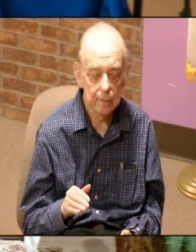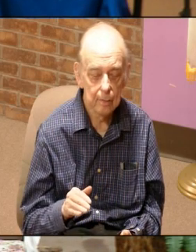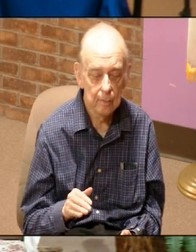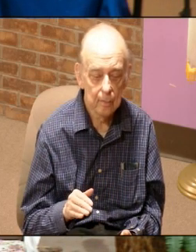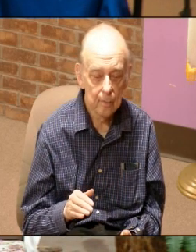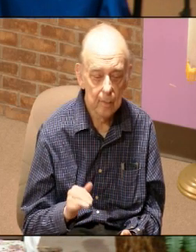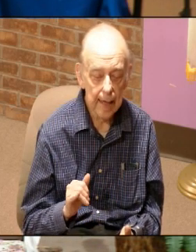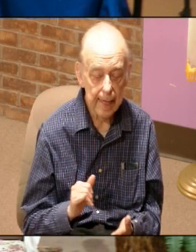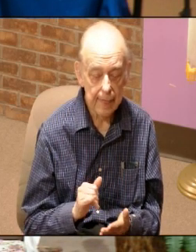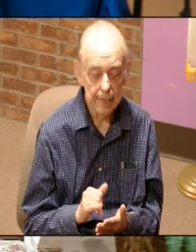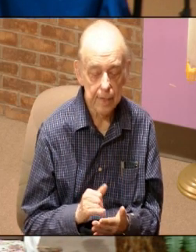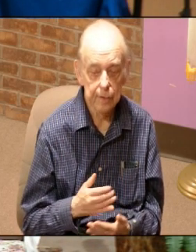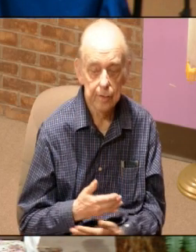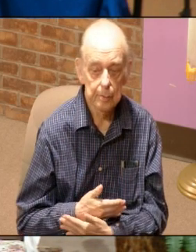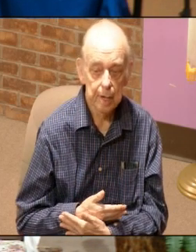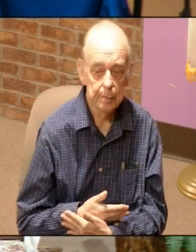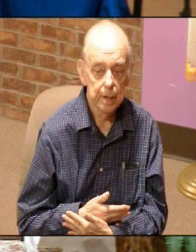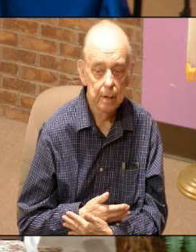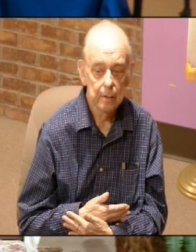this child